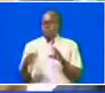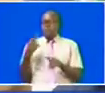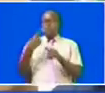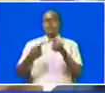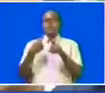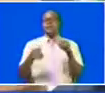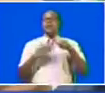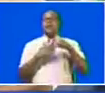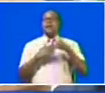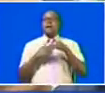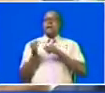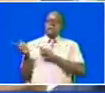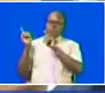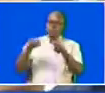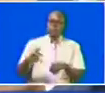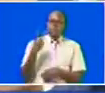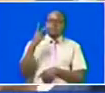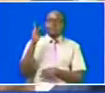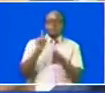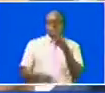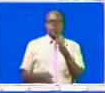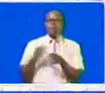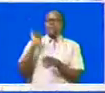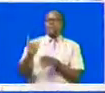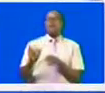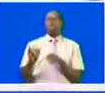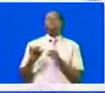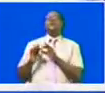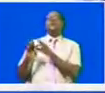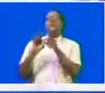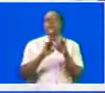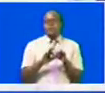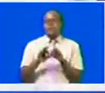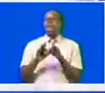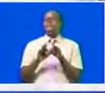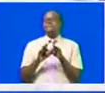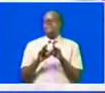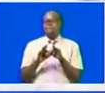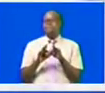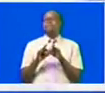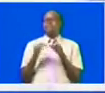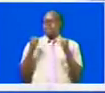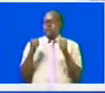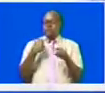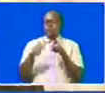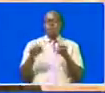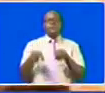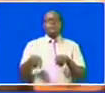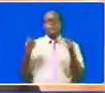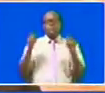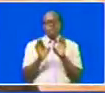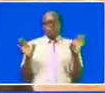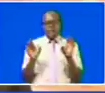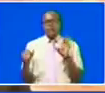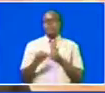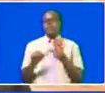9 years, we are here to seal that crack. United we stand, divided we perish. Is the